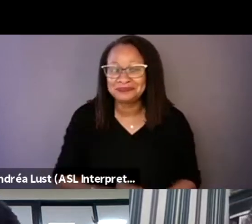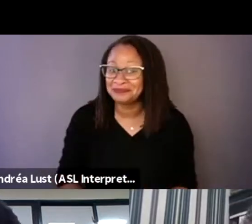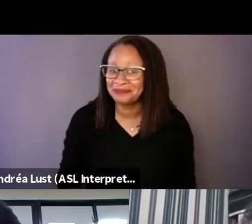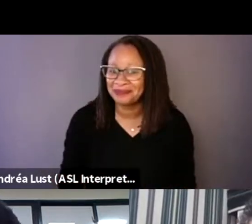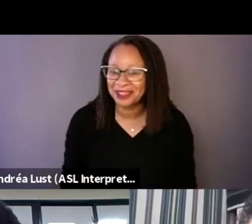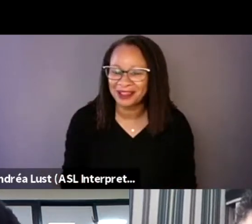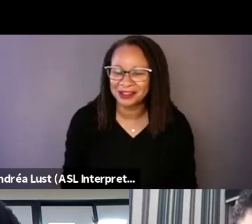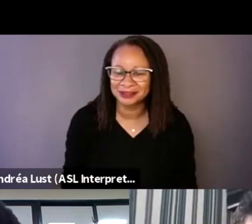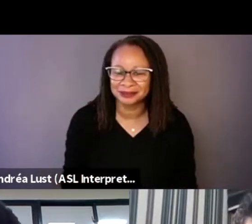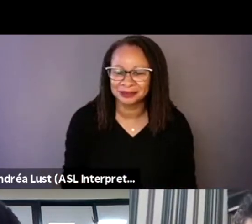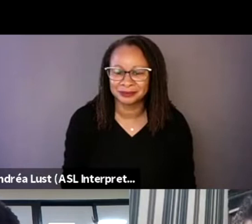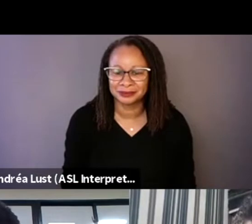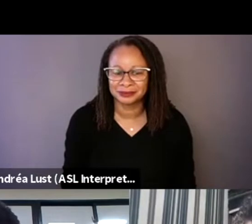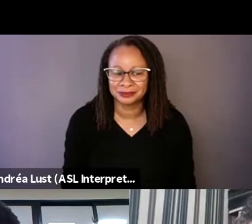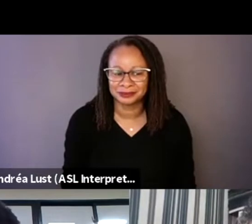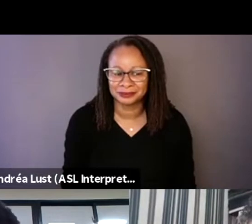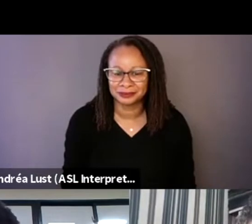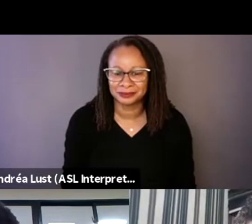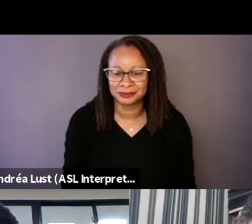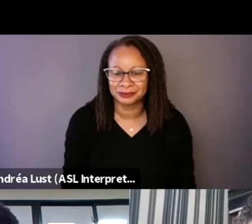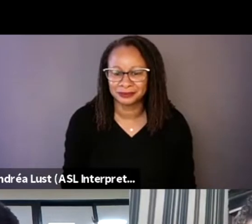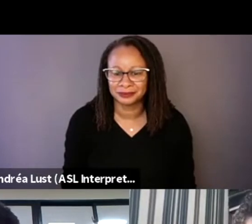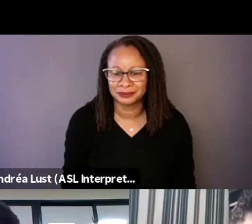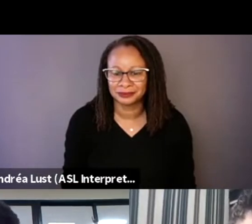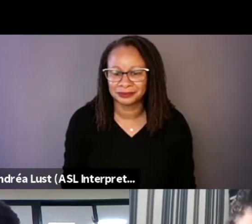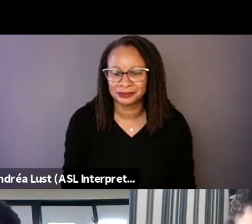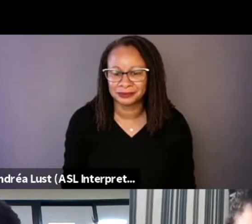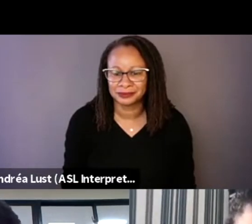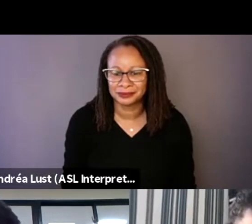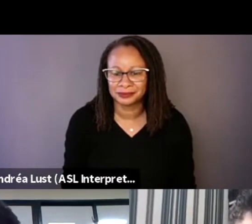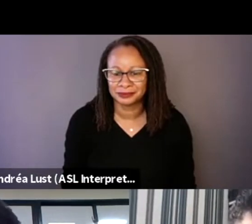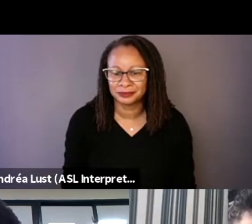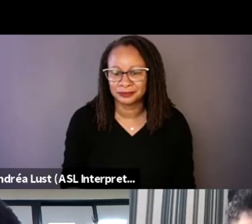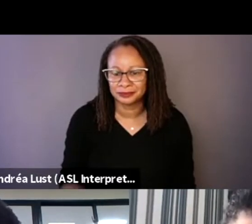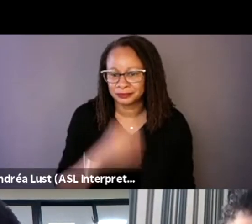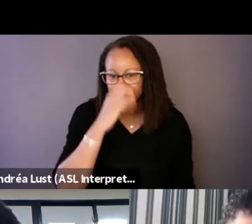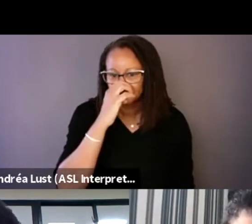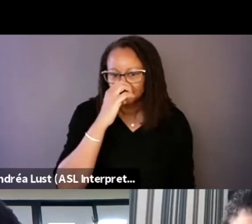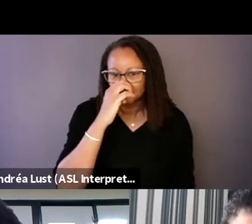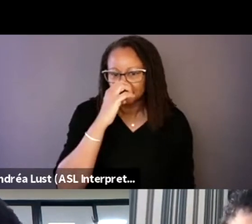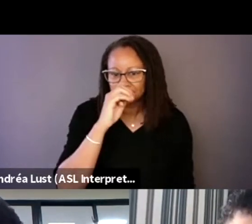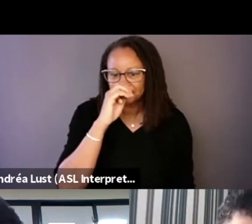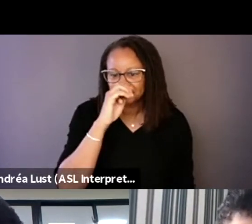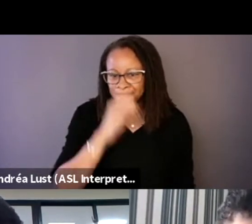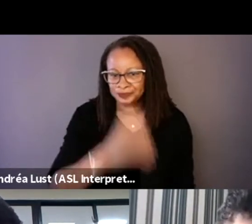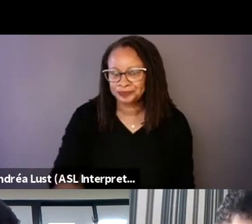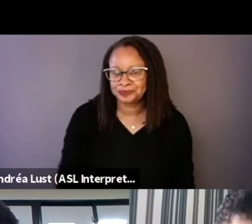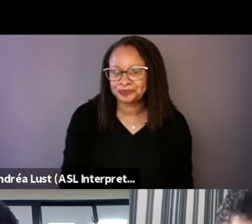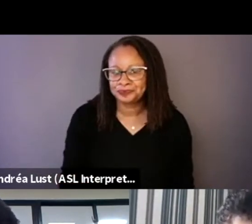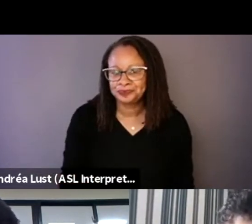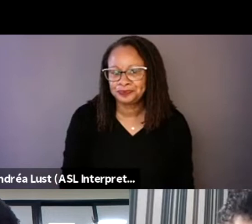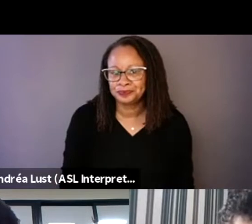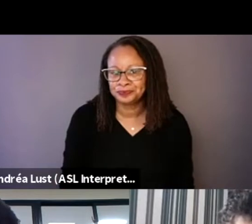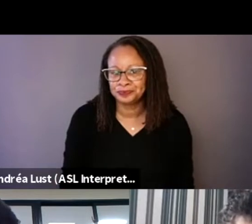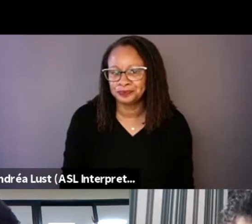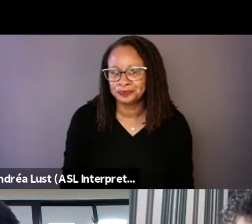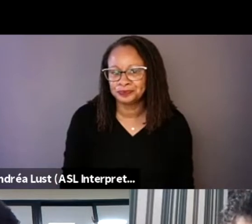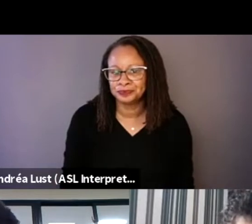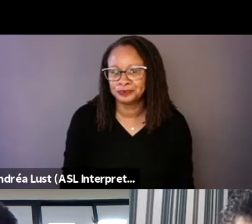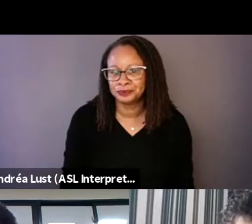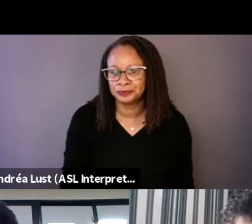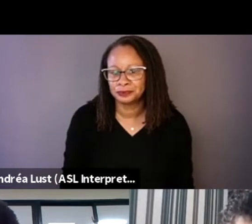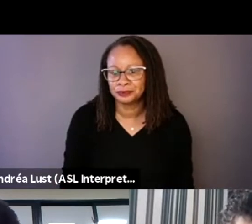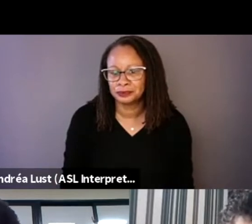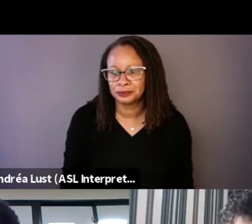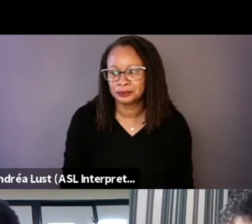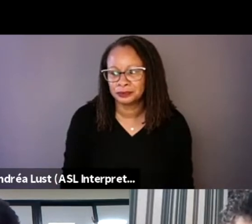mis padres. Esto también constituye una realidad que incluso es la que también cuestiona mucho el Estado.